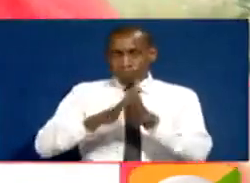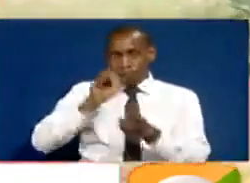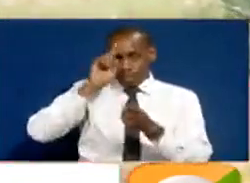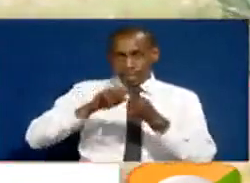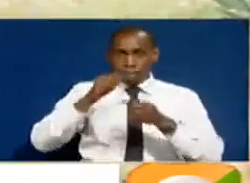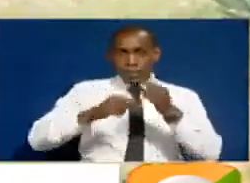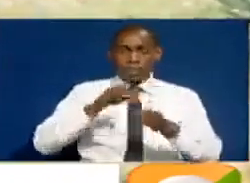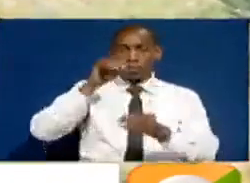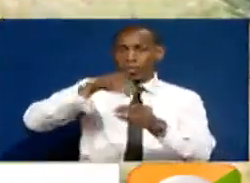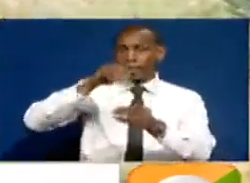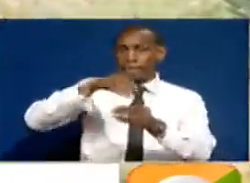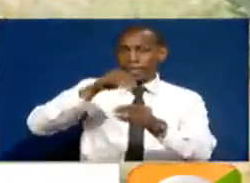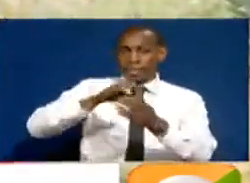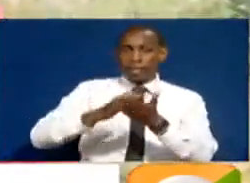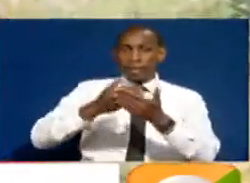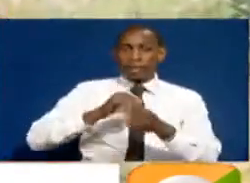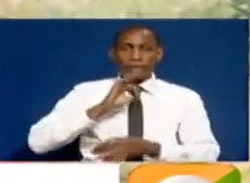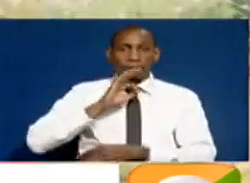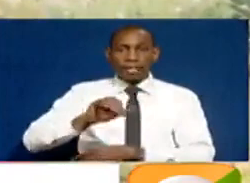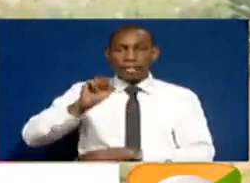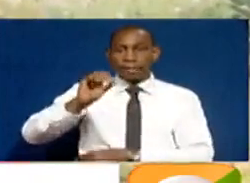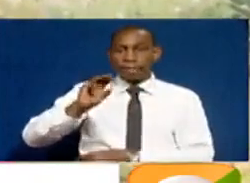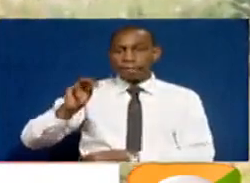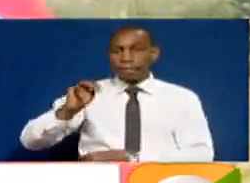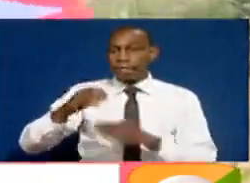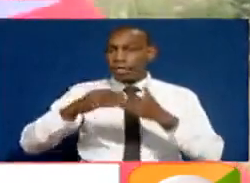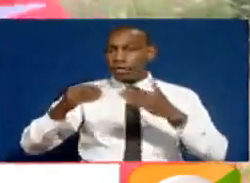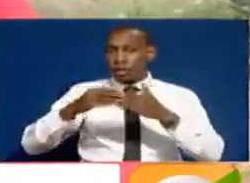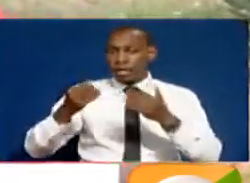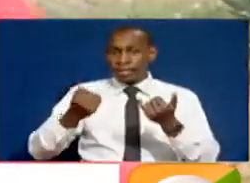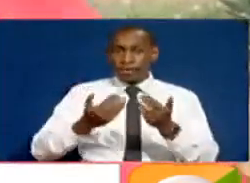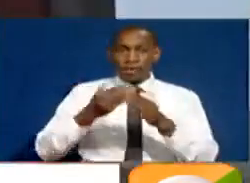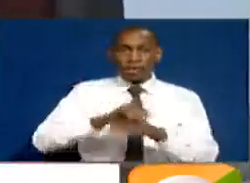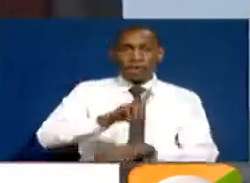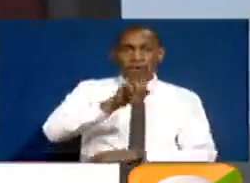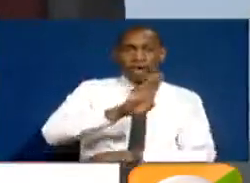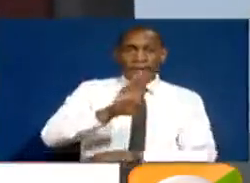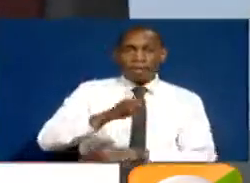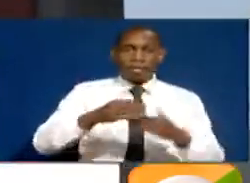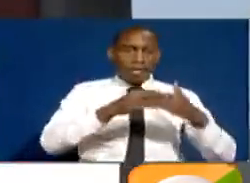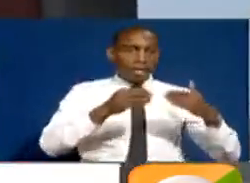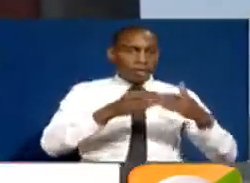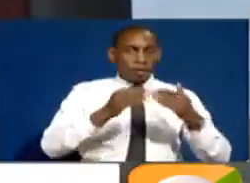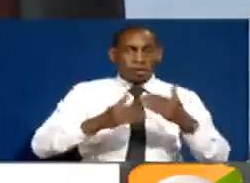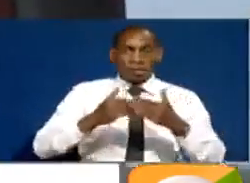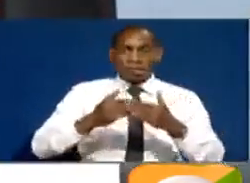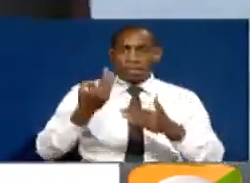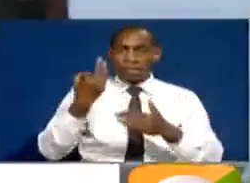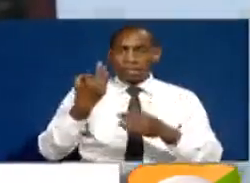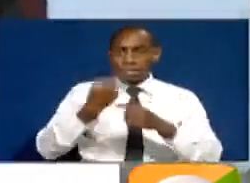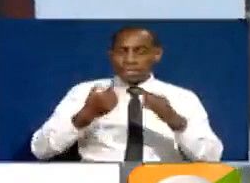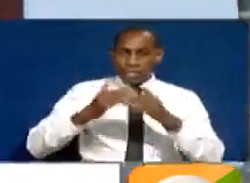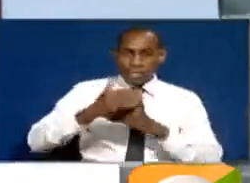to increase their investments from $350 million to over $1 billion in the next few